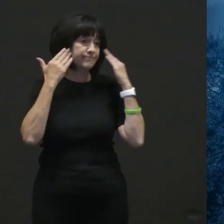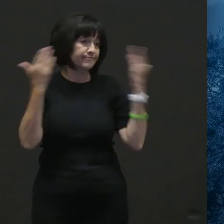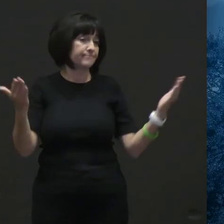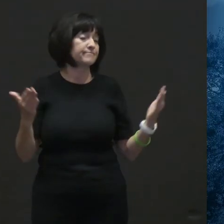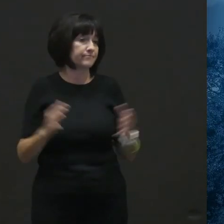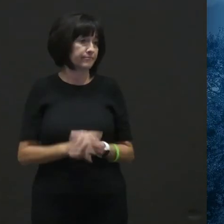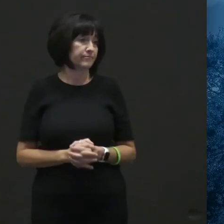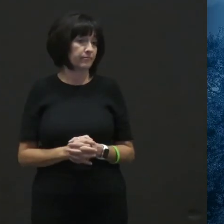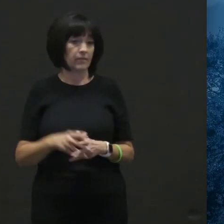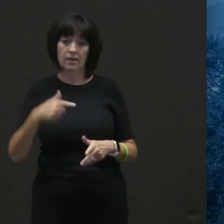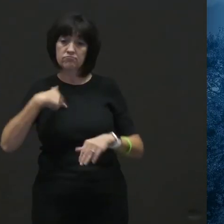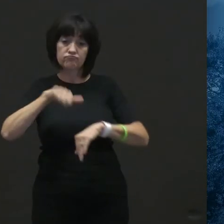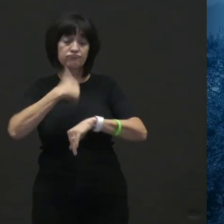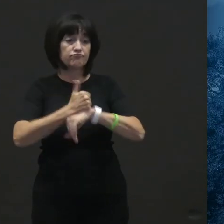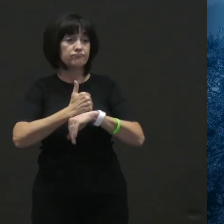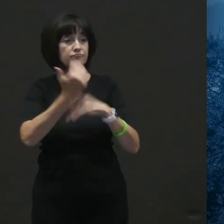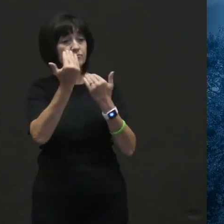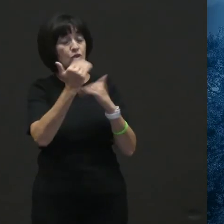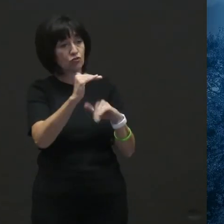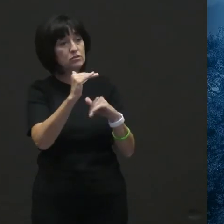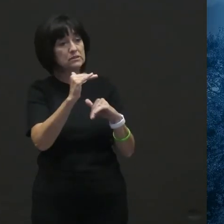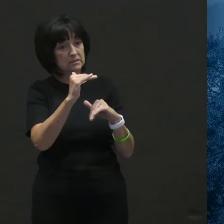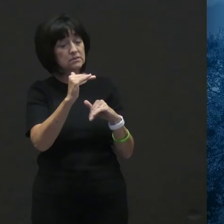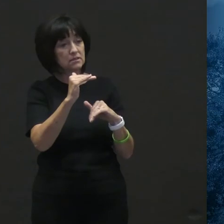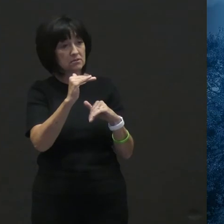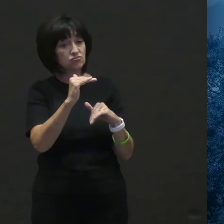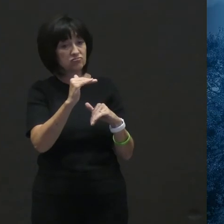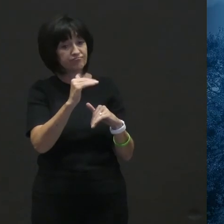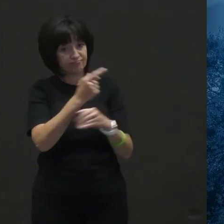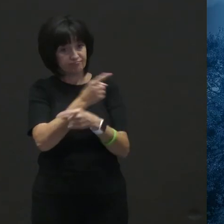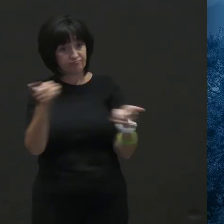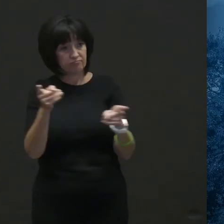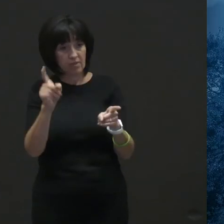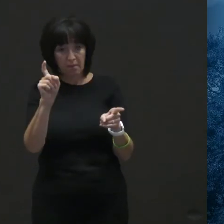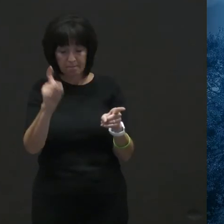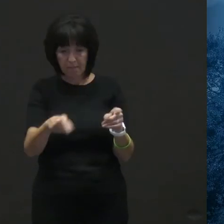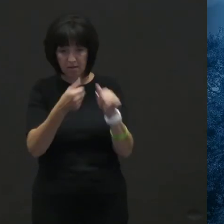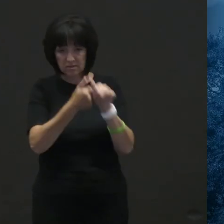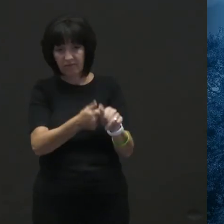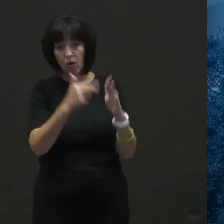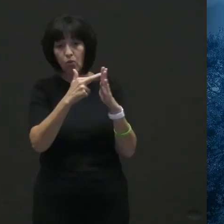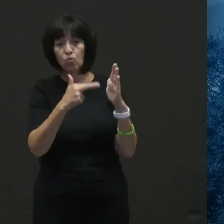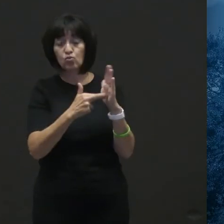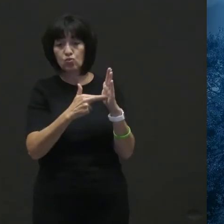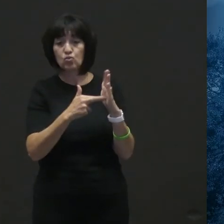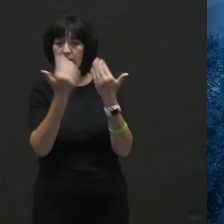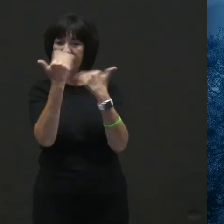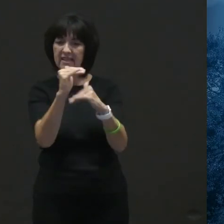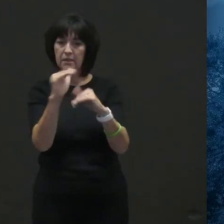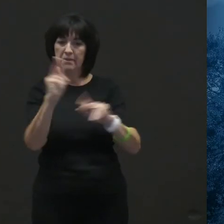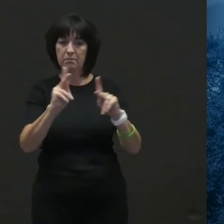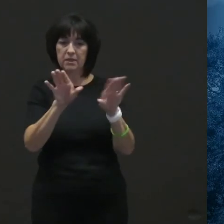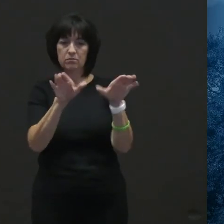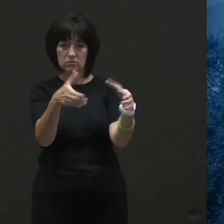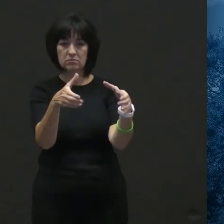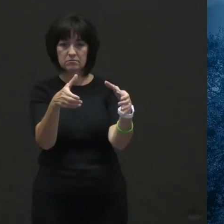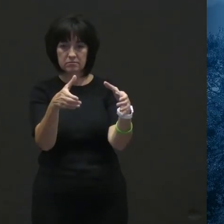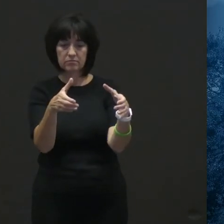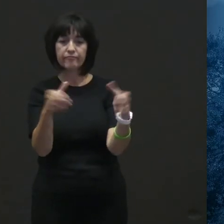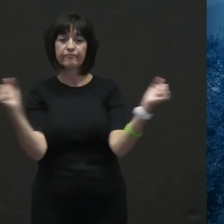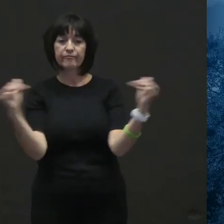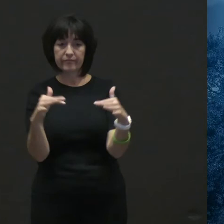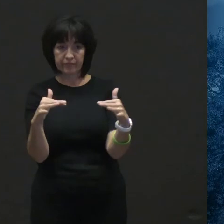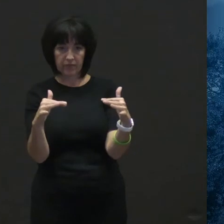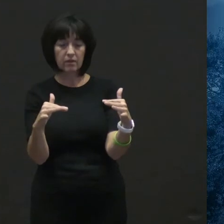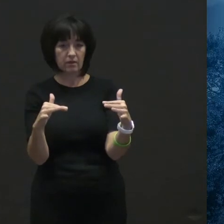putting a restriction like that and enforcing it, I think, will make a difference. I think it'll prevent the spread of the virus